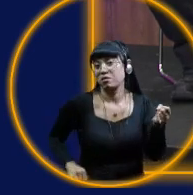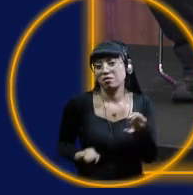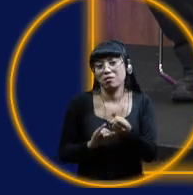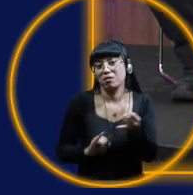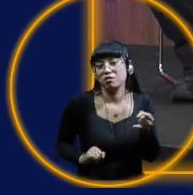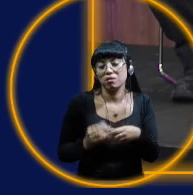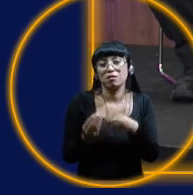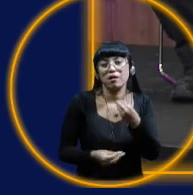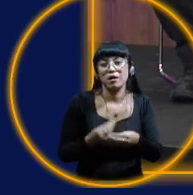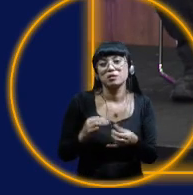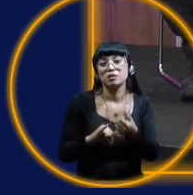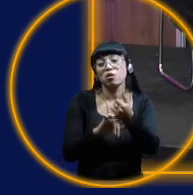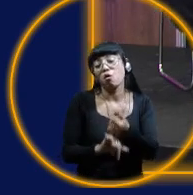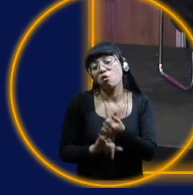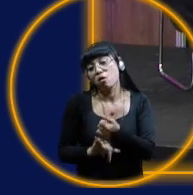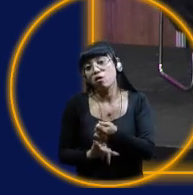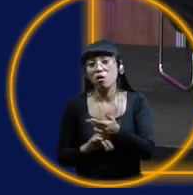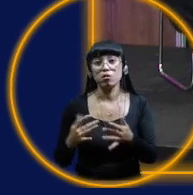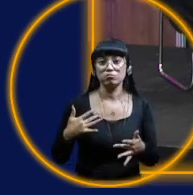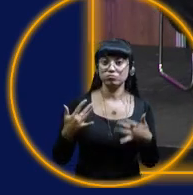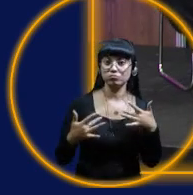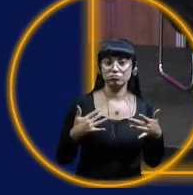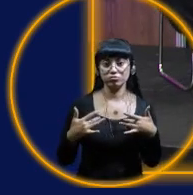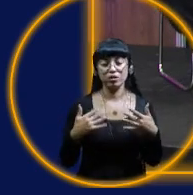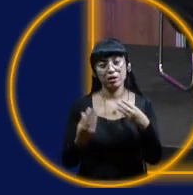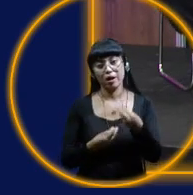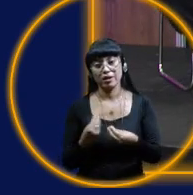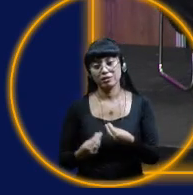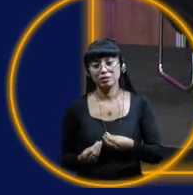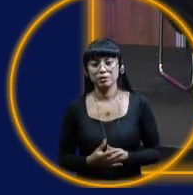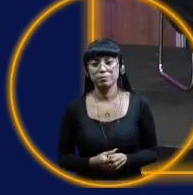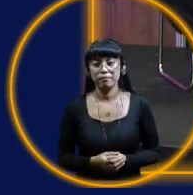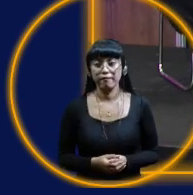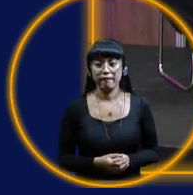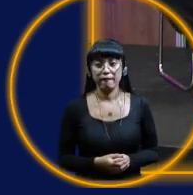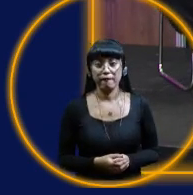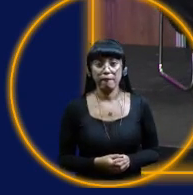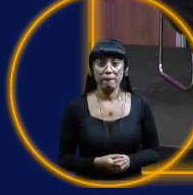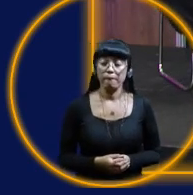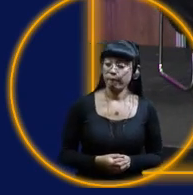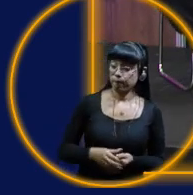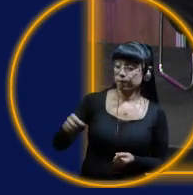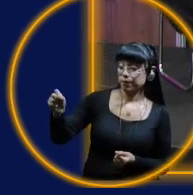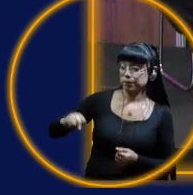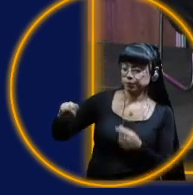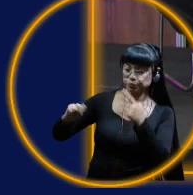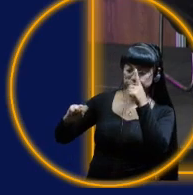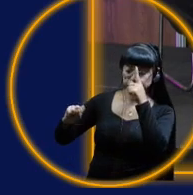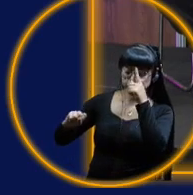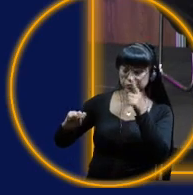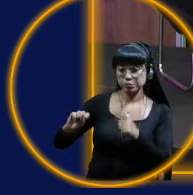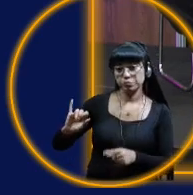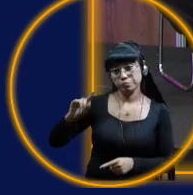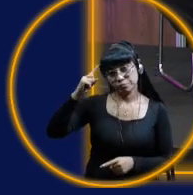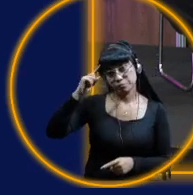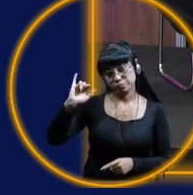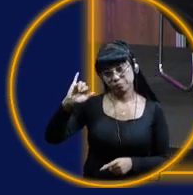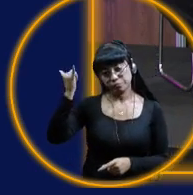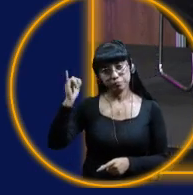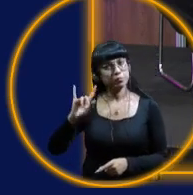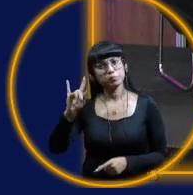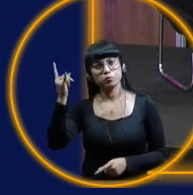fun doing it? I think it's like, I probably wouldn't use the word